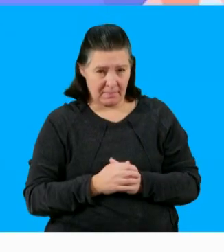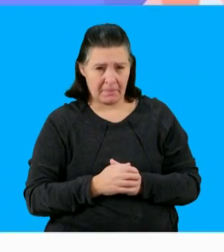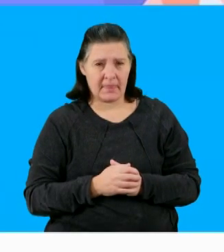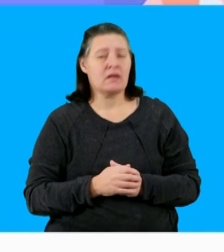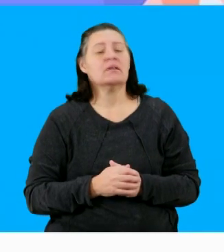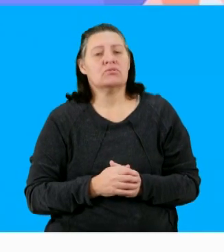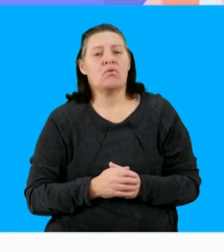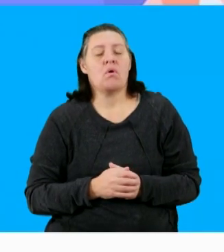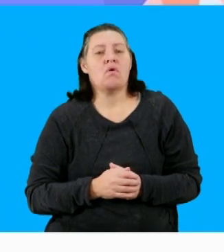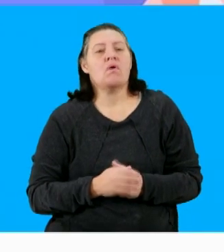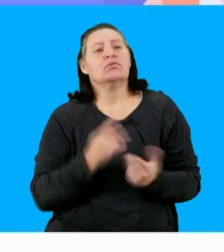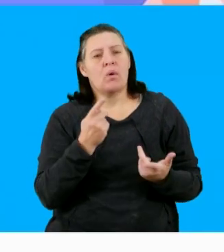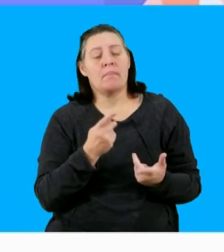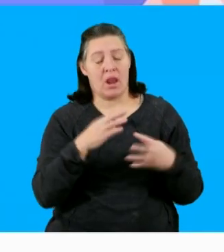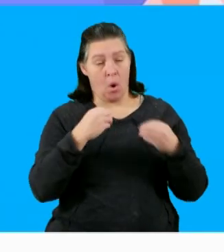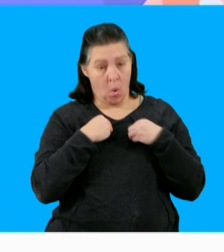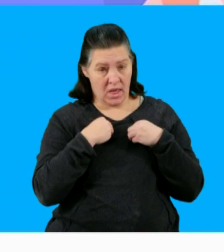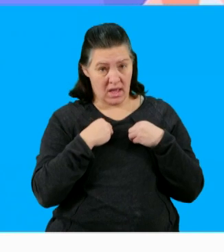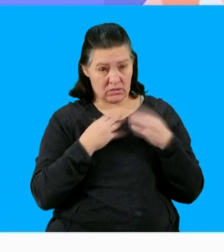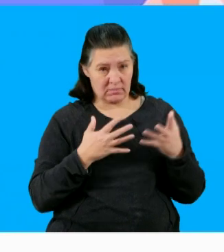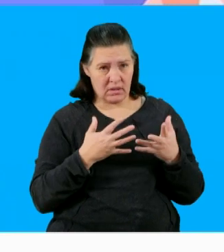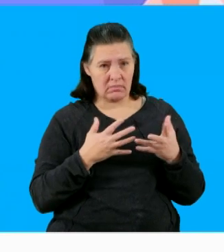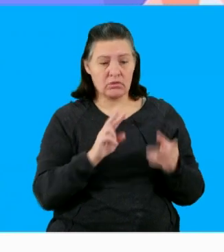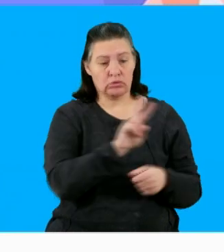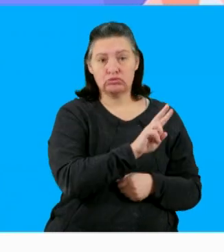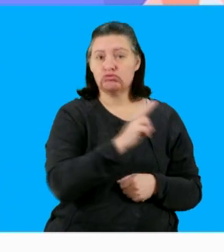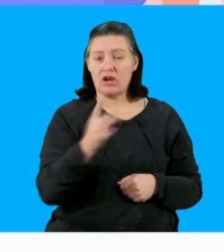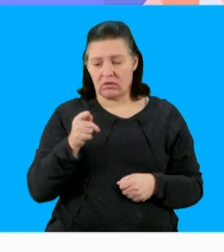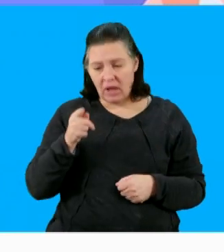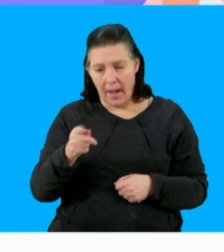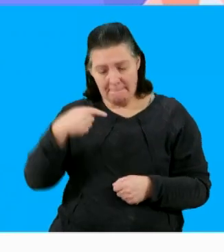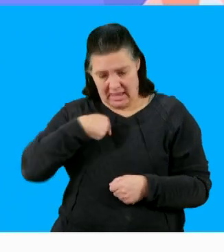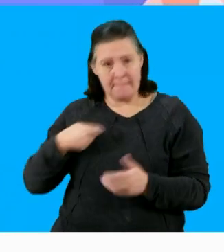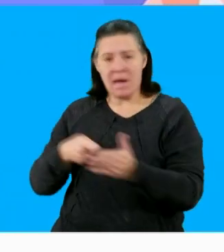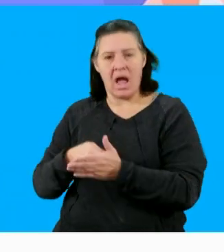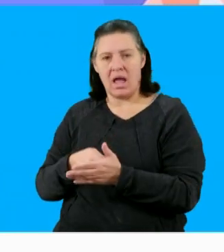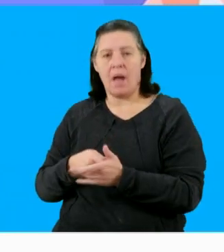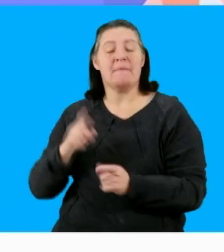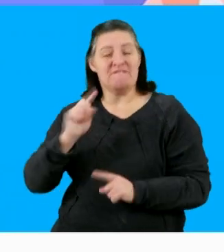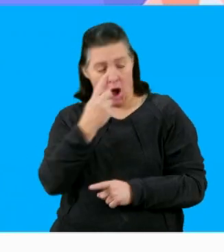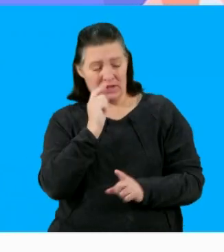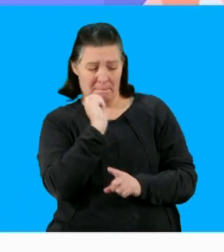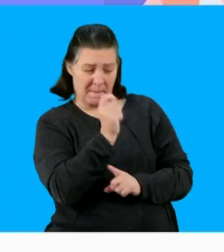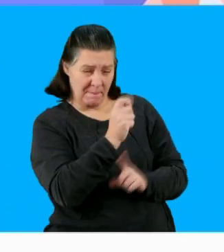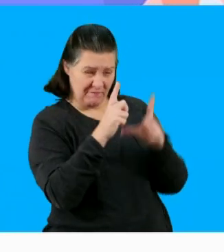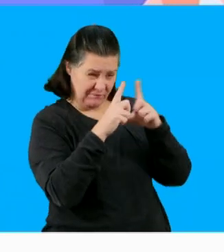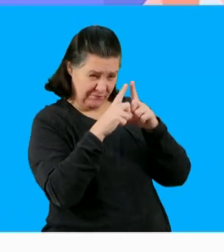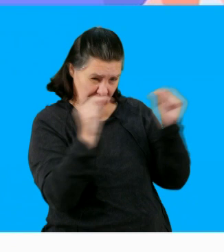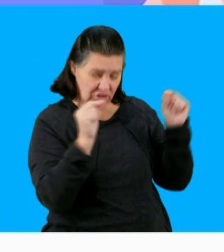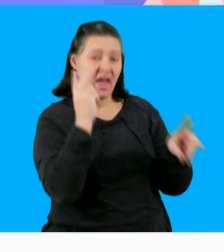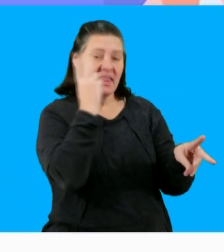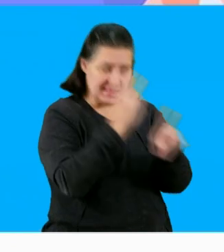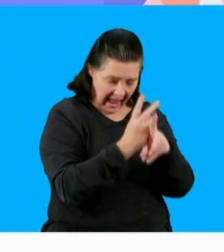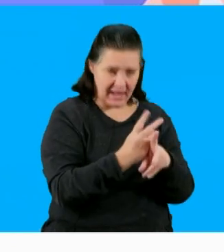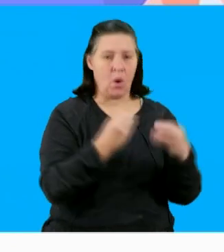that in hire purchase agreements, ownership is not transferred to the purchaser until all payments are